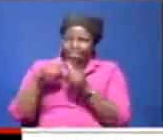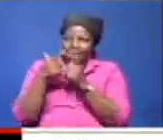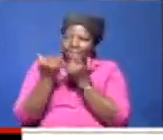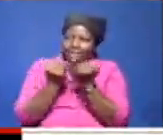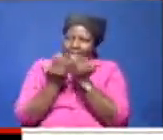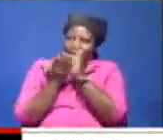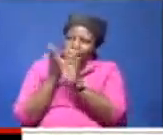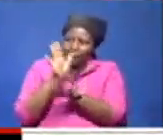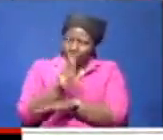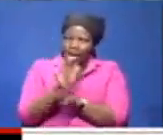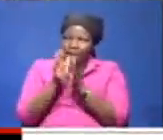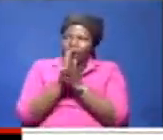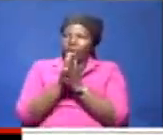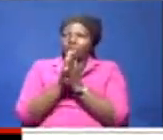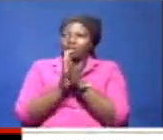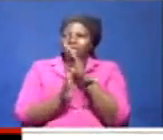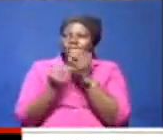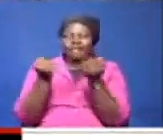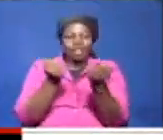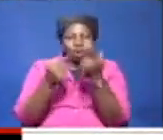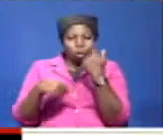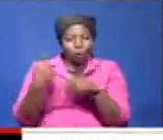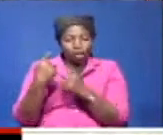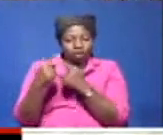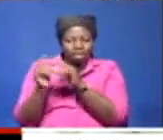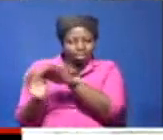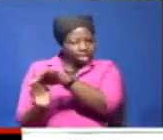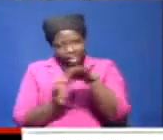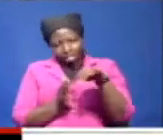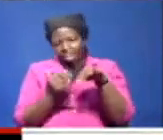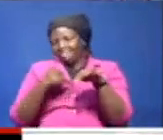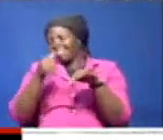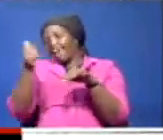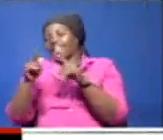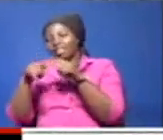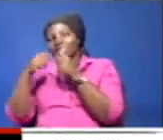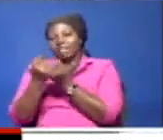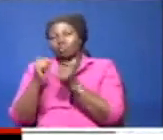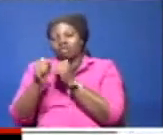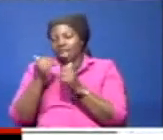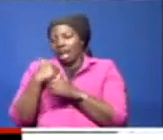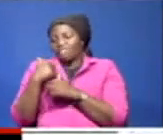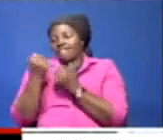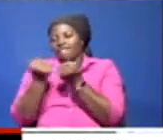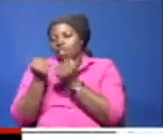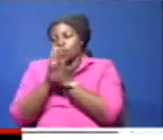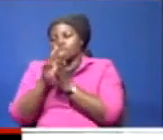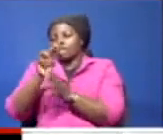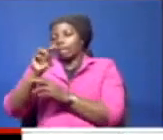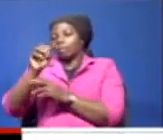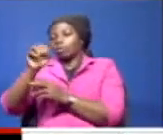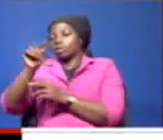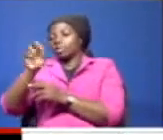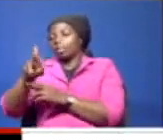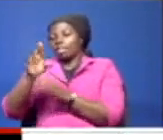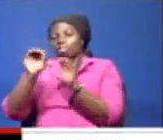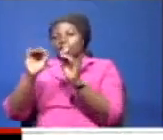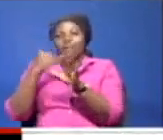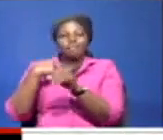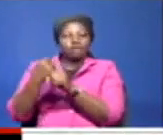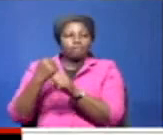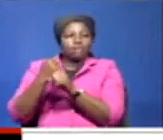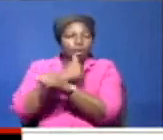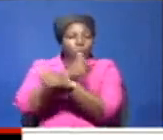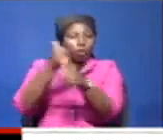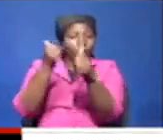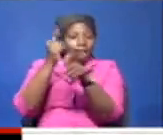Rally rules. But apart from that, I don't think there's any other team that really had an issue with the motor. The motors have performed well, and I think the dramas that